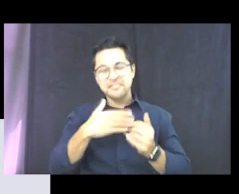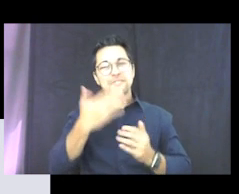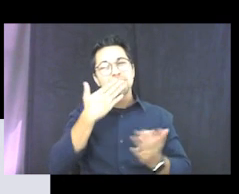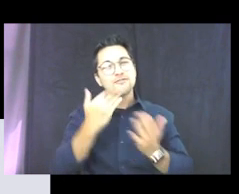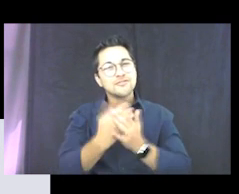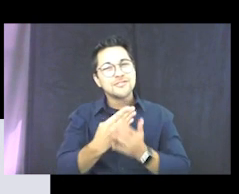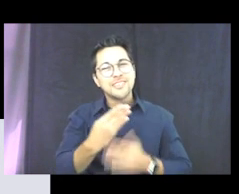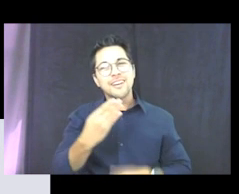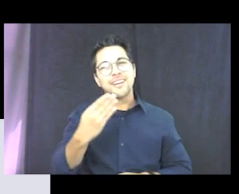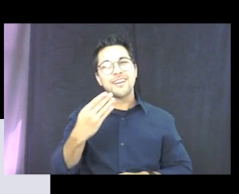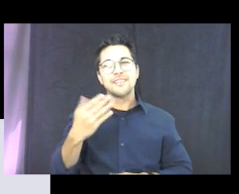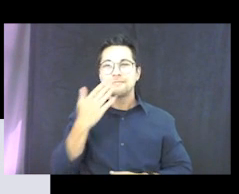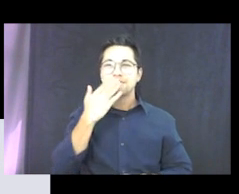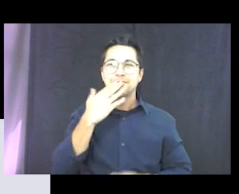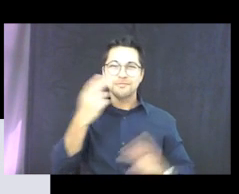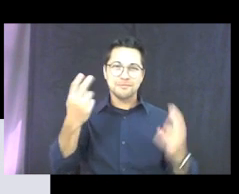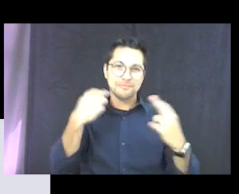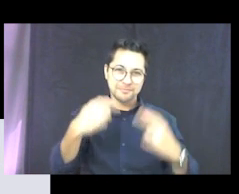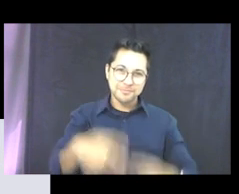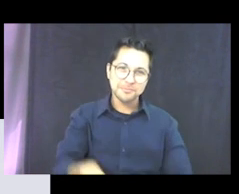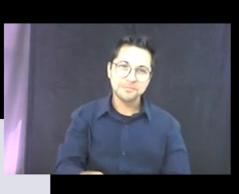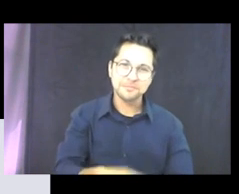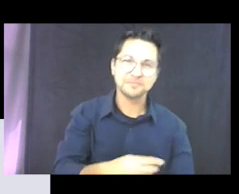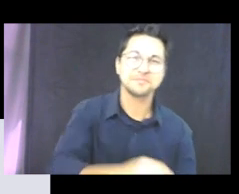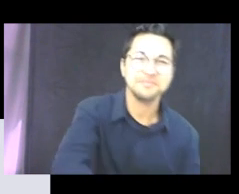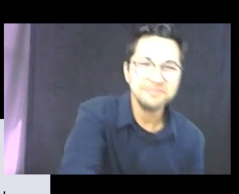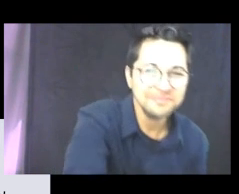you for participating.